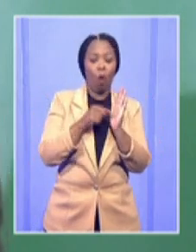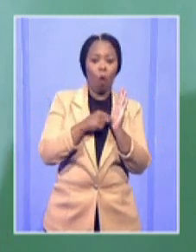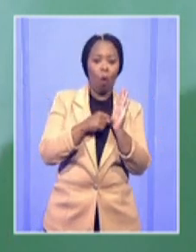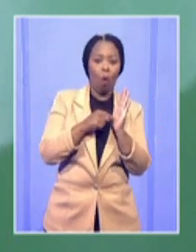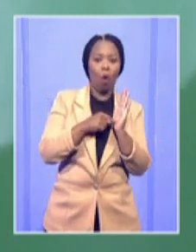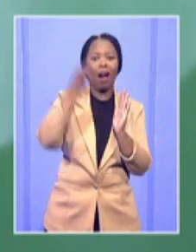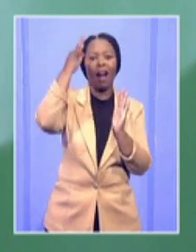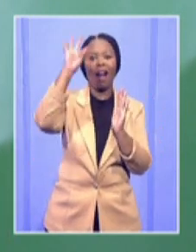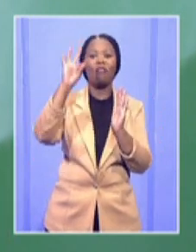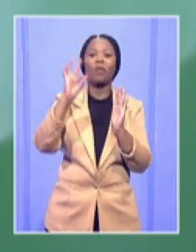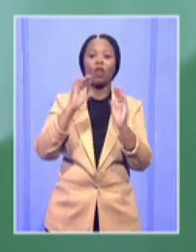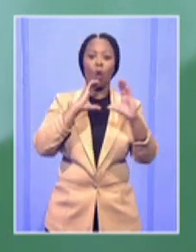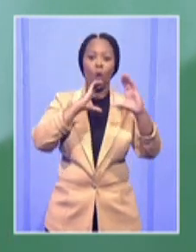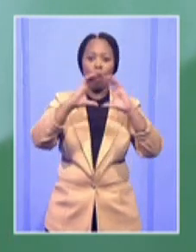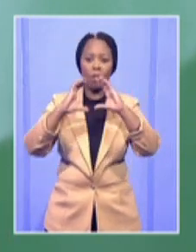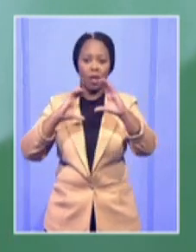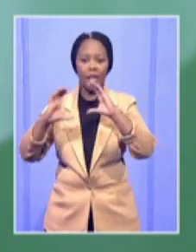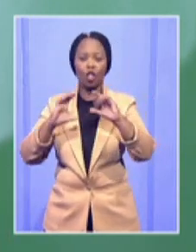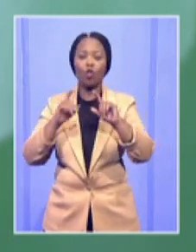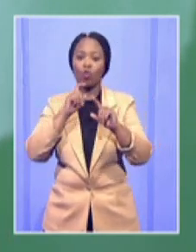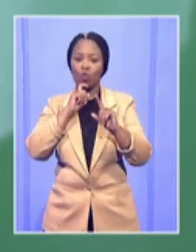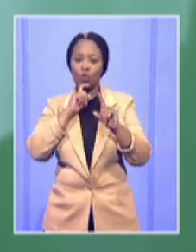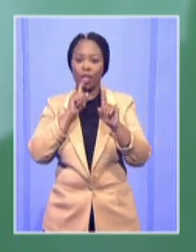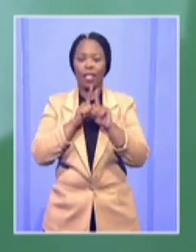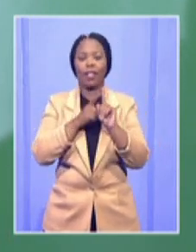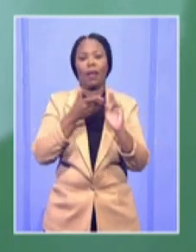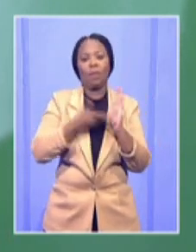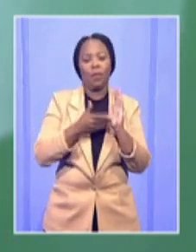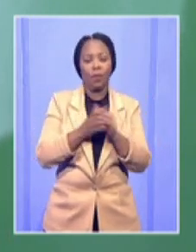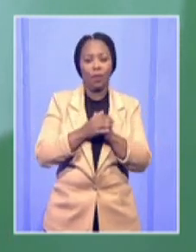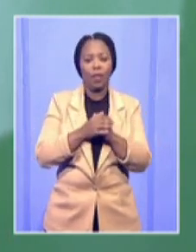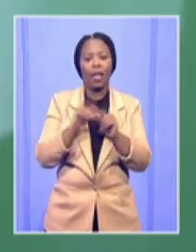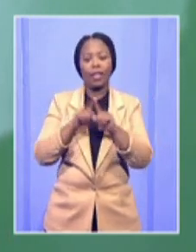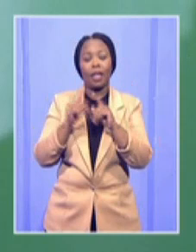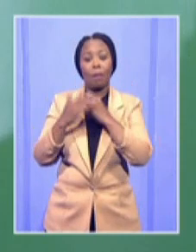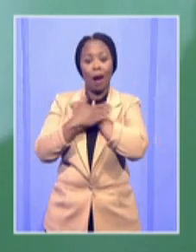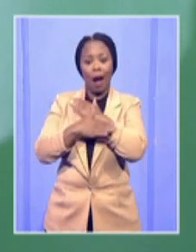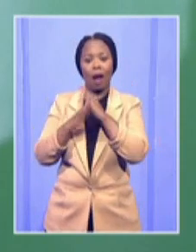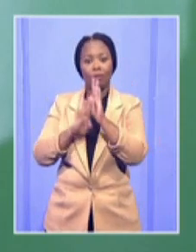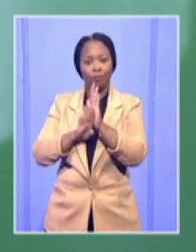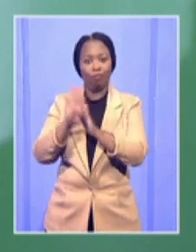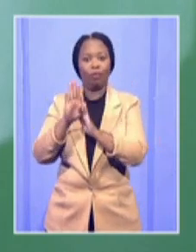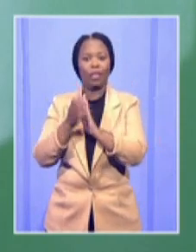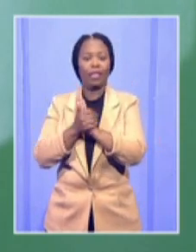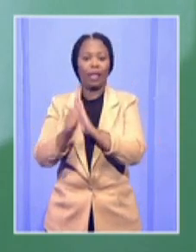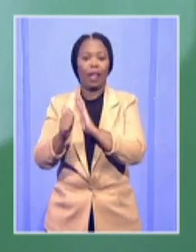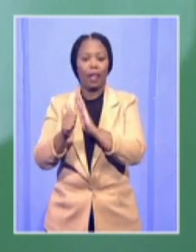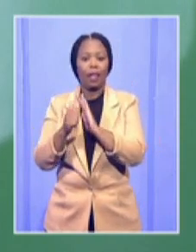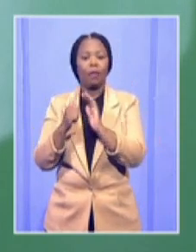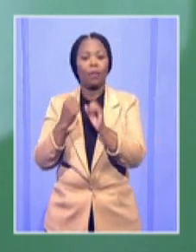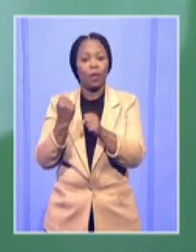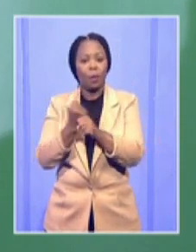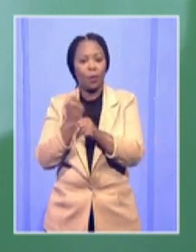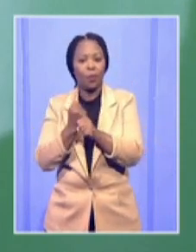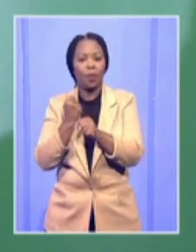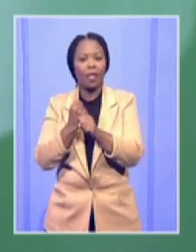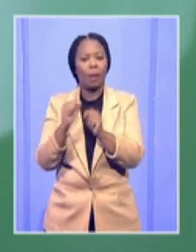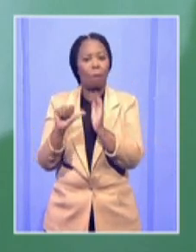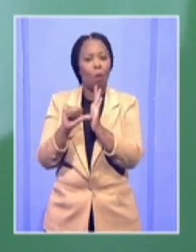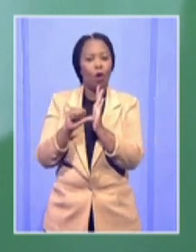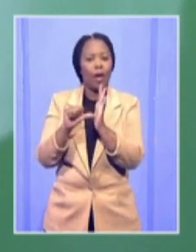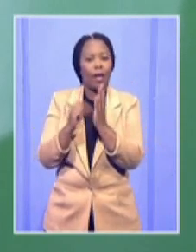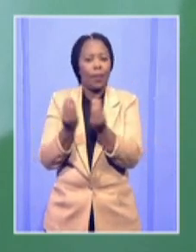going forward. The country scaled up its industrial capability to manufacture essential items such